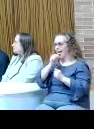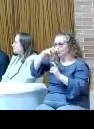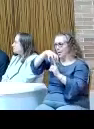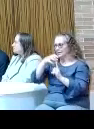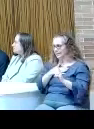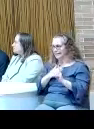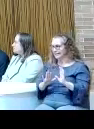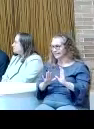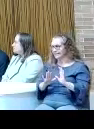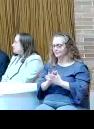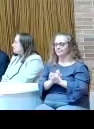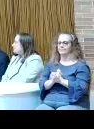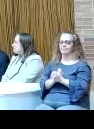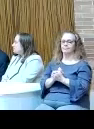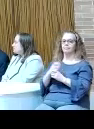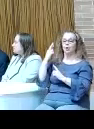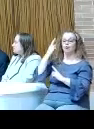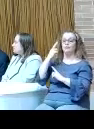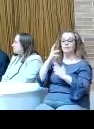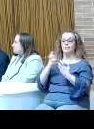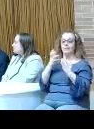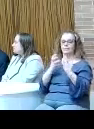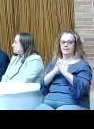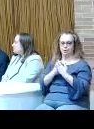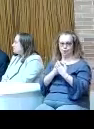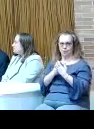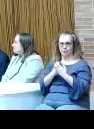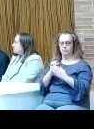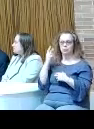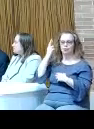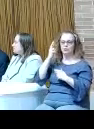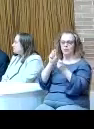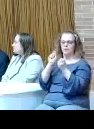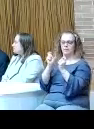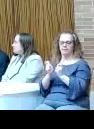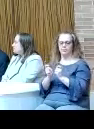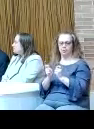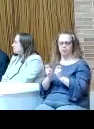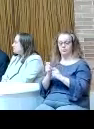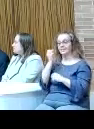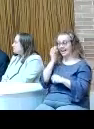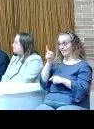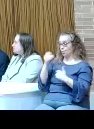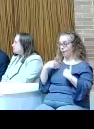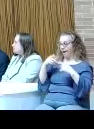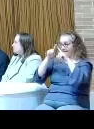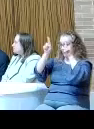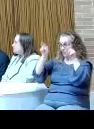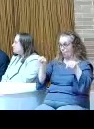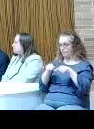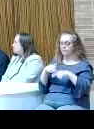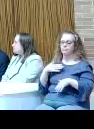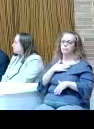top reasonable accommodations and reasonable modification if you have a form please use